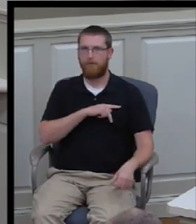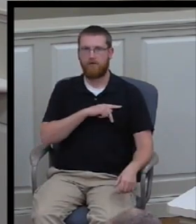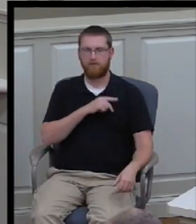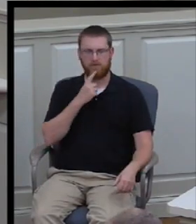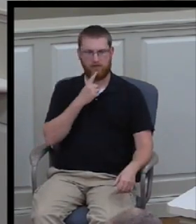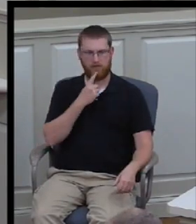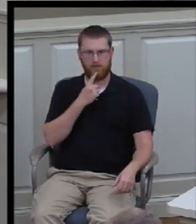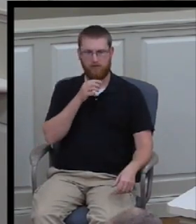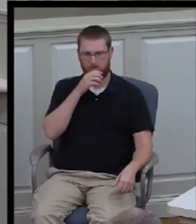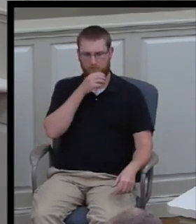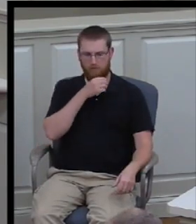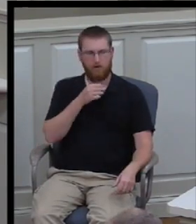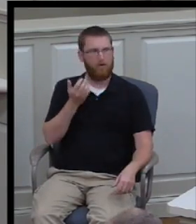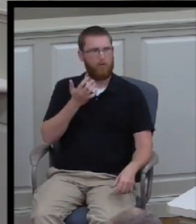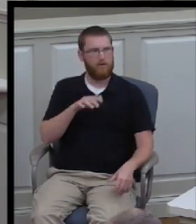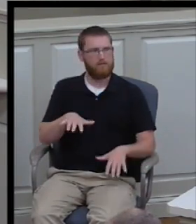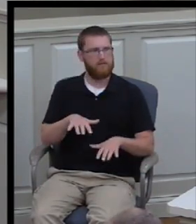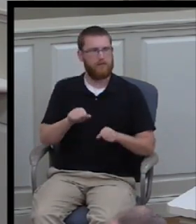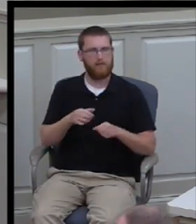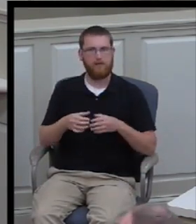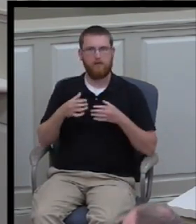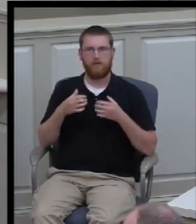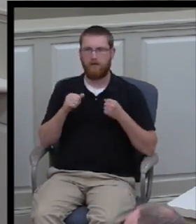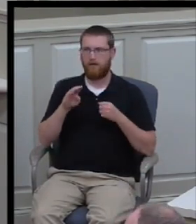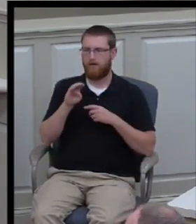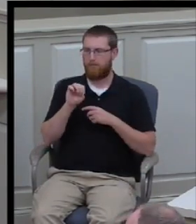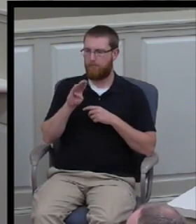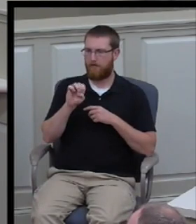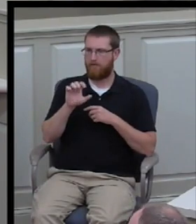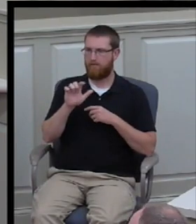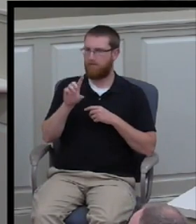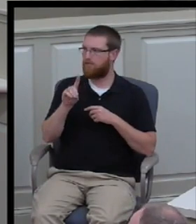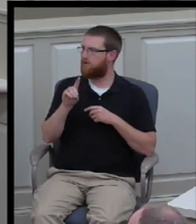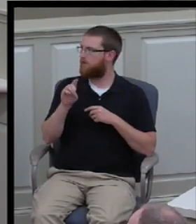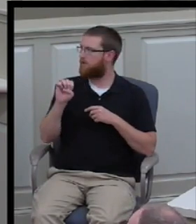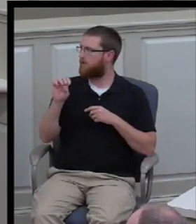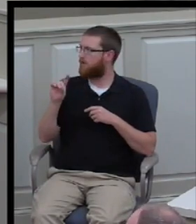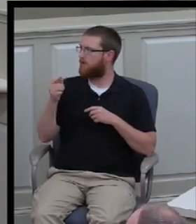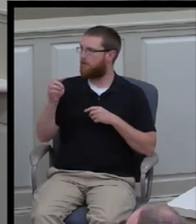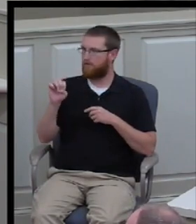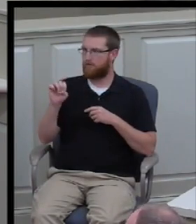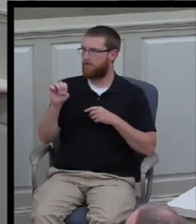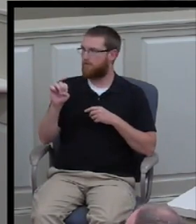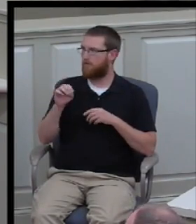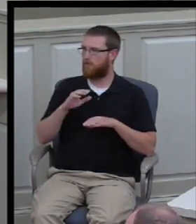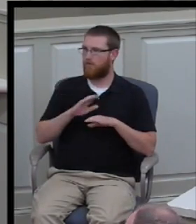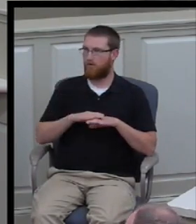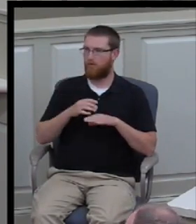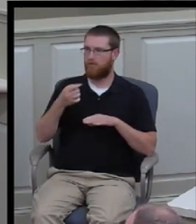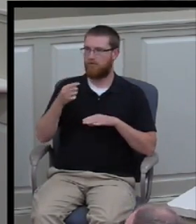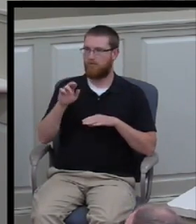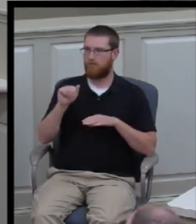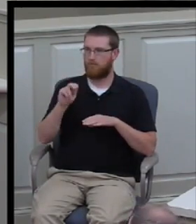What's it take to get a beveled edge put on this granite